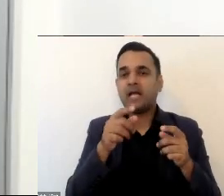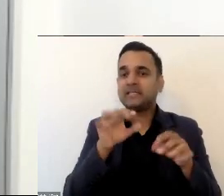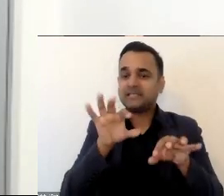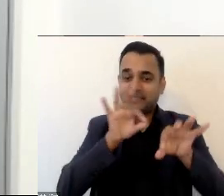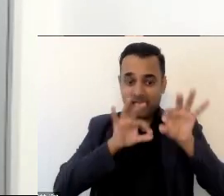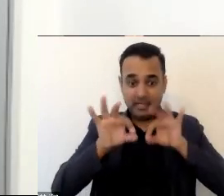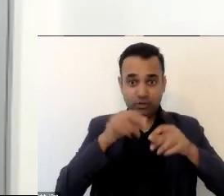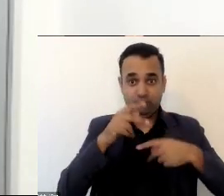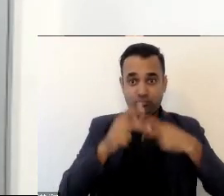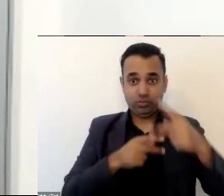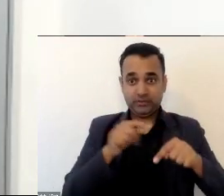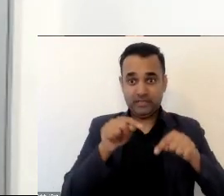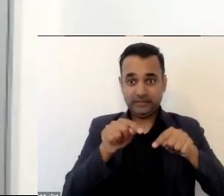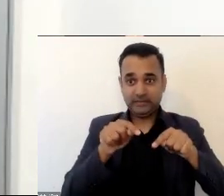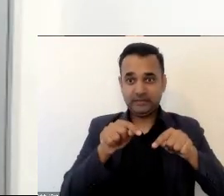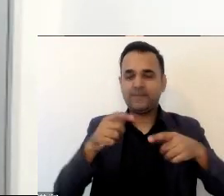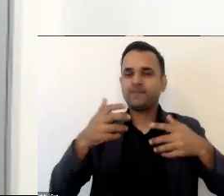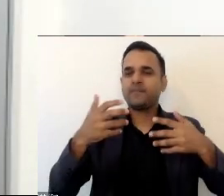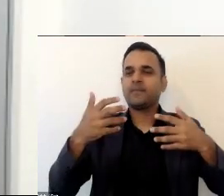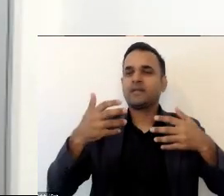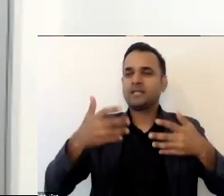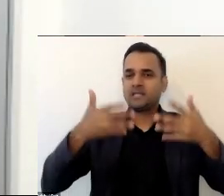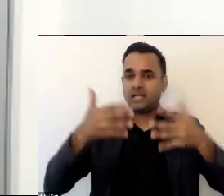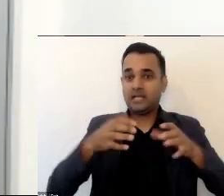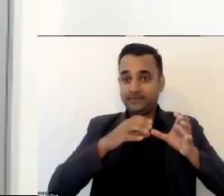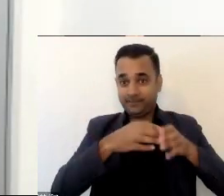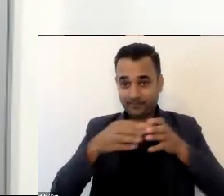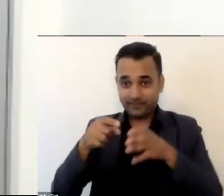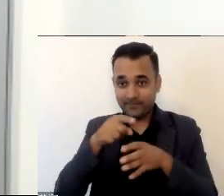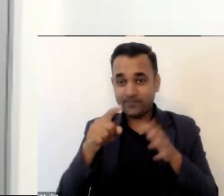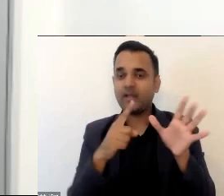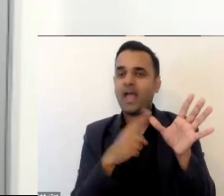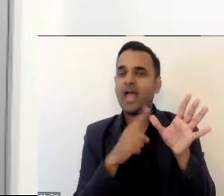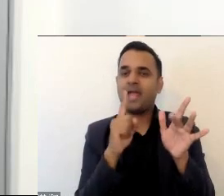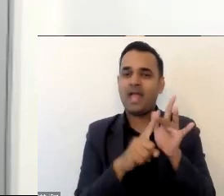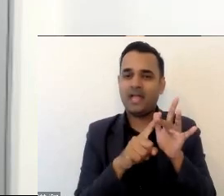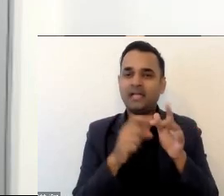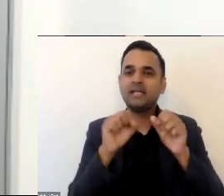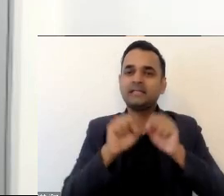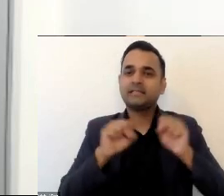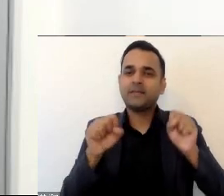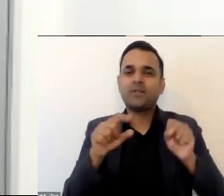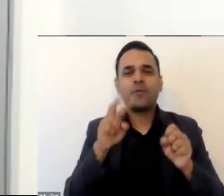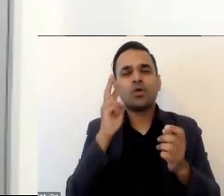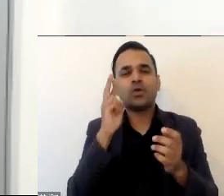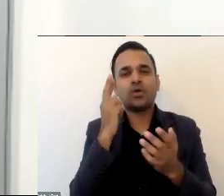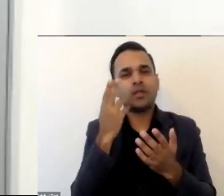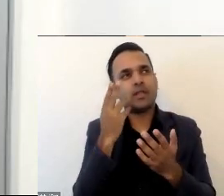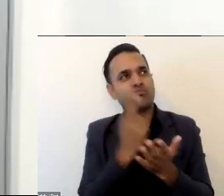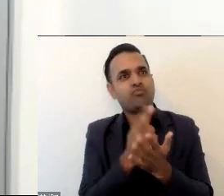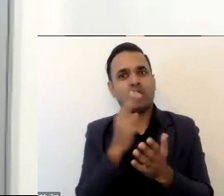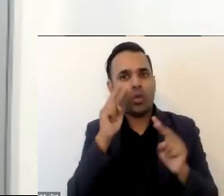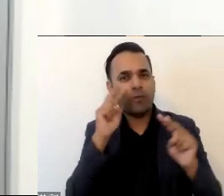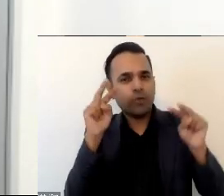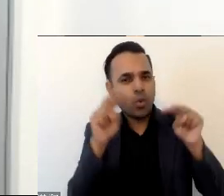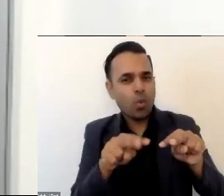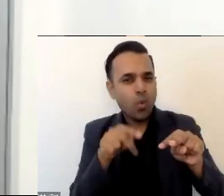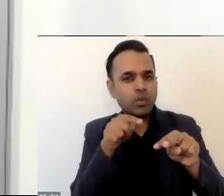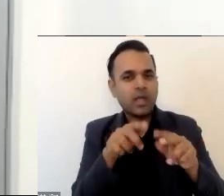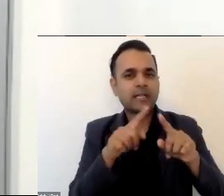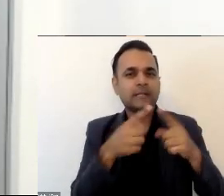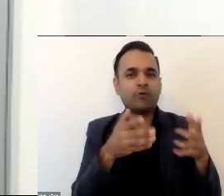live with, even before you think about a data set, even before you think about AI. And so we looked at an